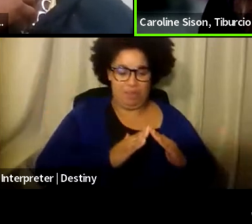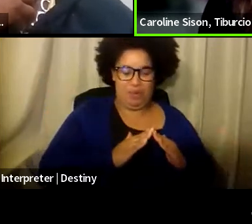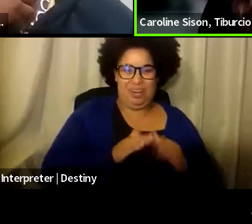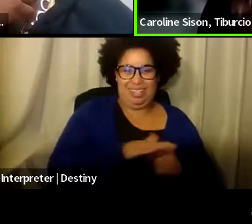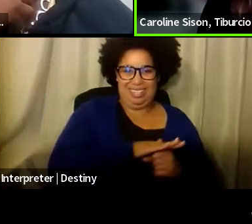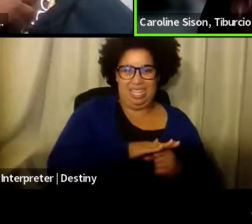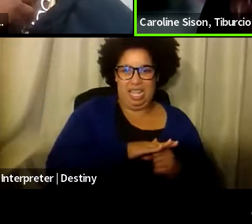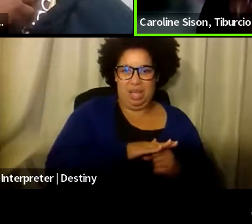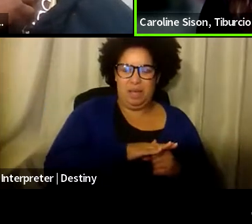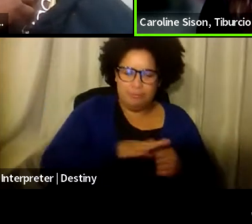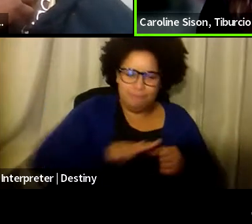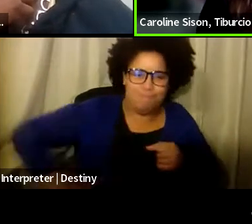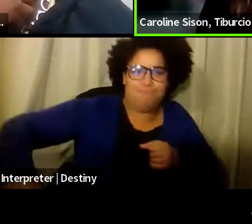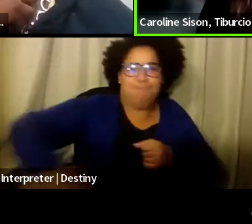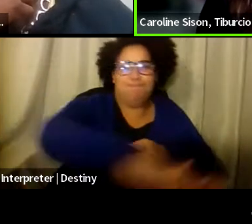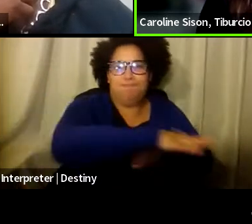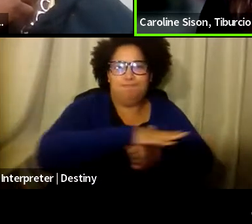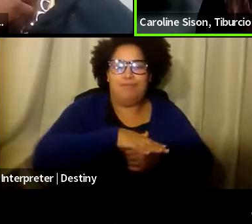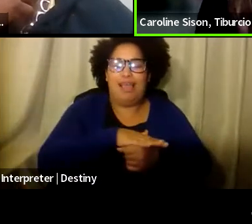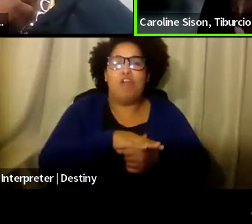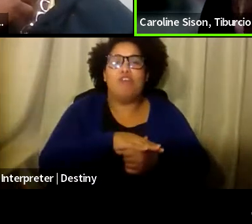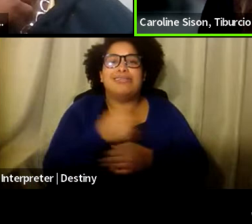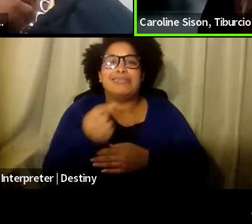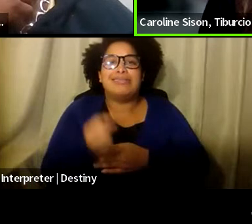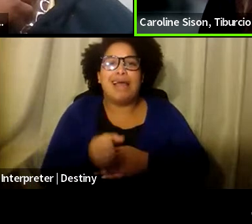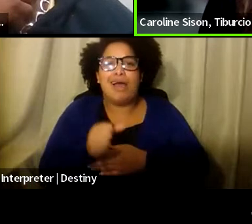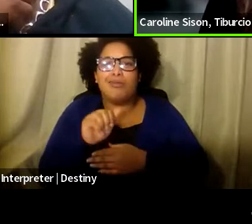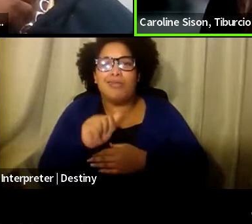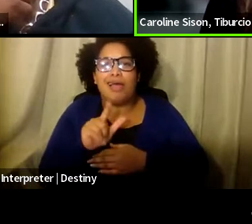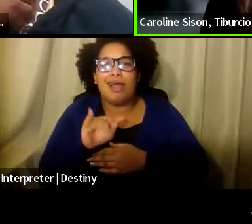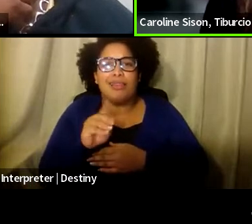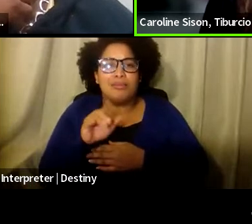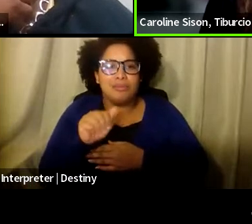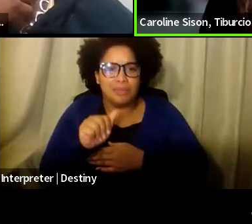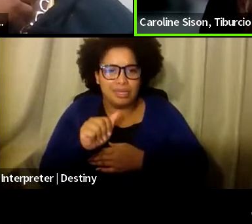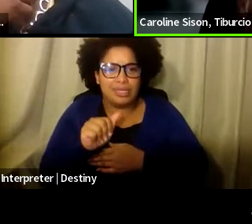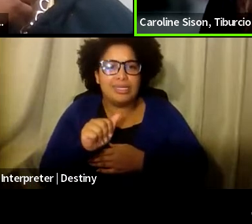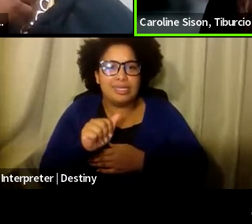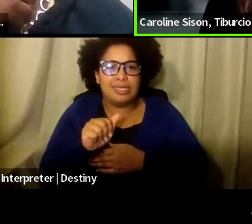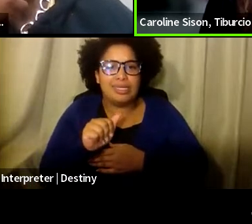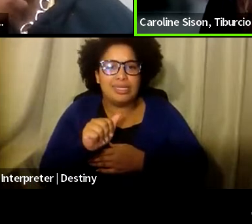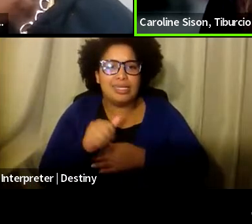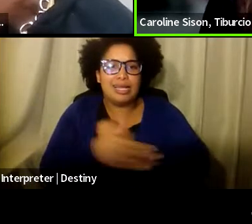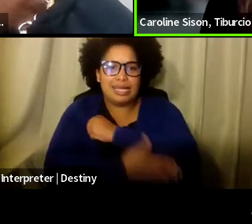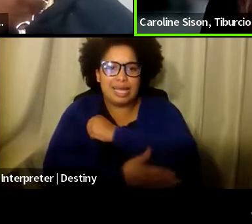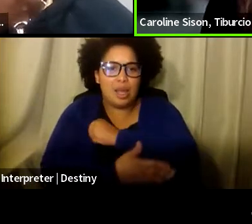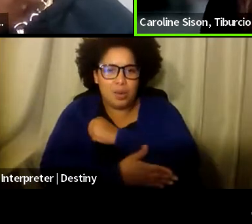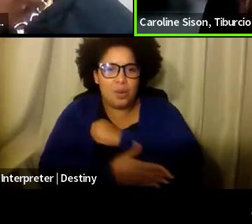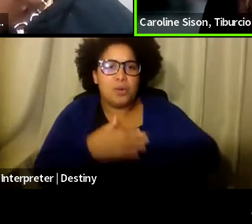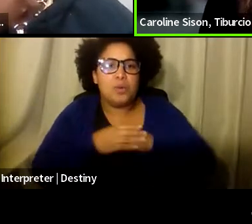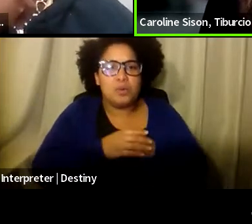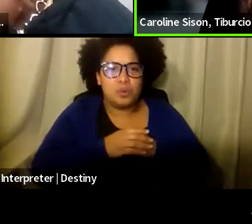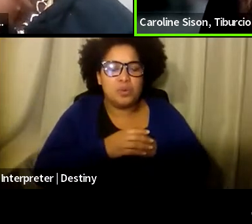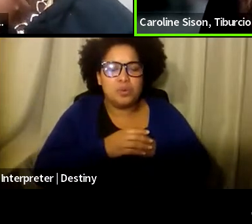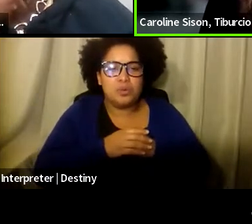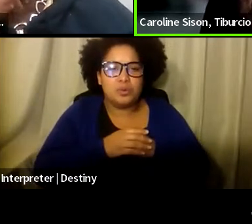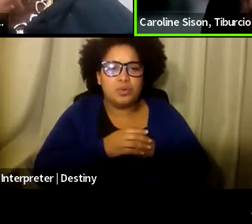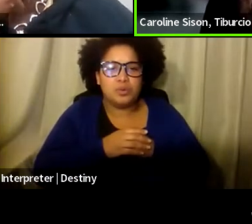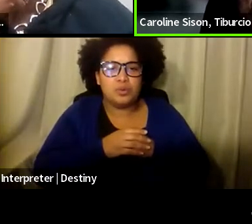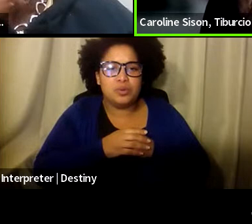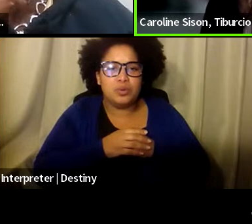South Alameda County. As I had mentioned, our promotoras were kind of a key